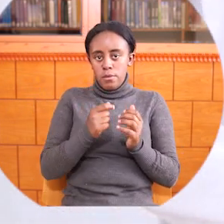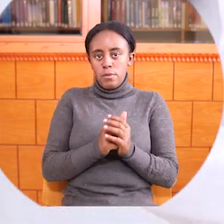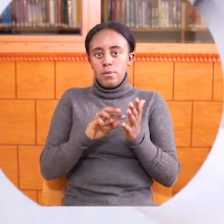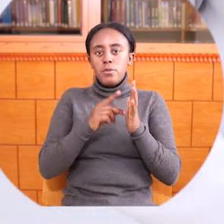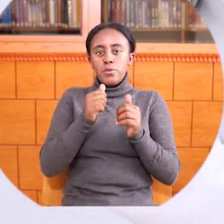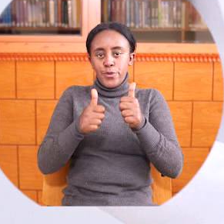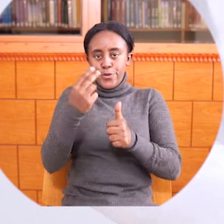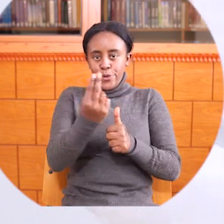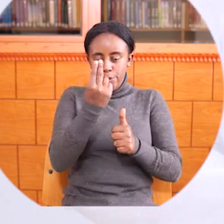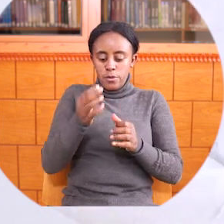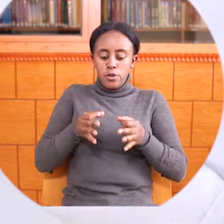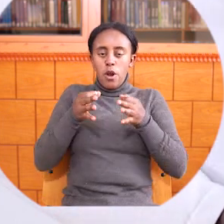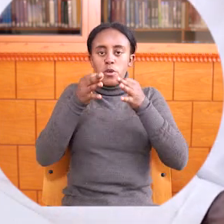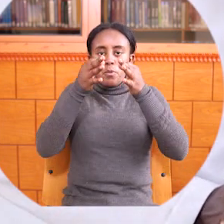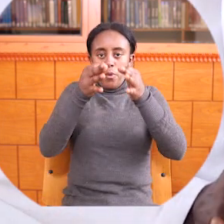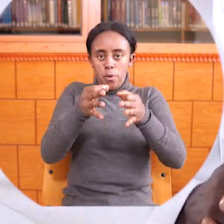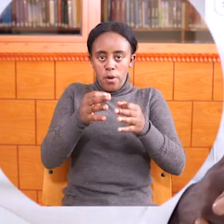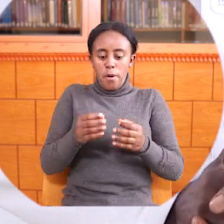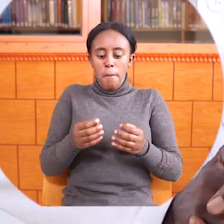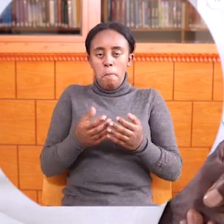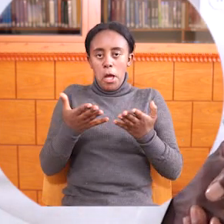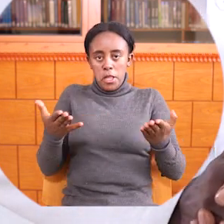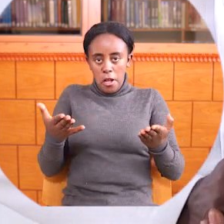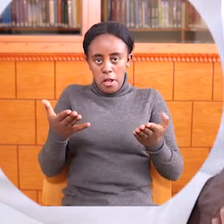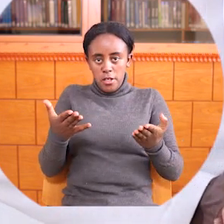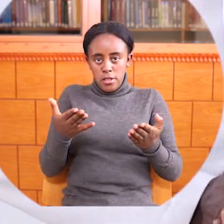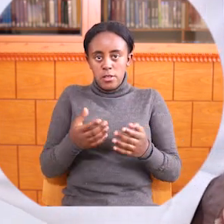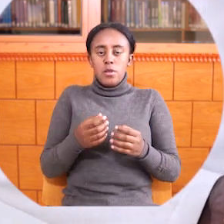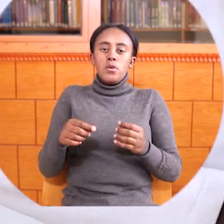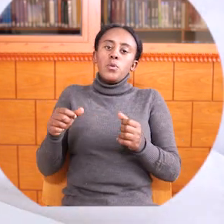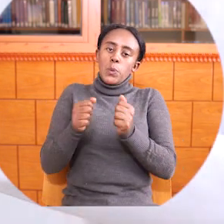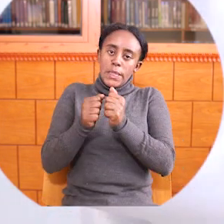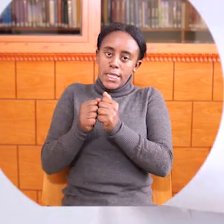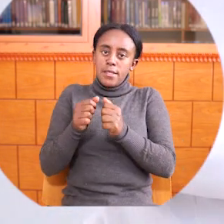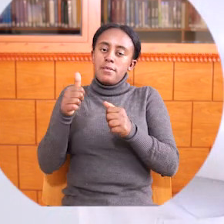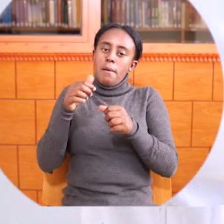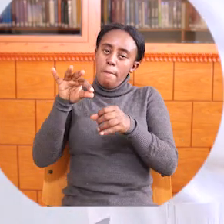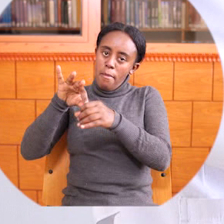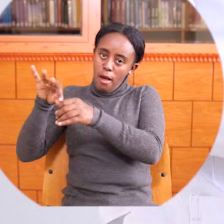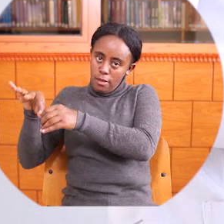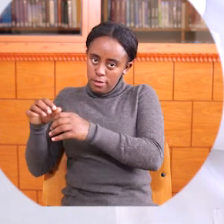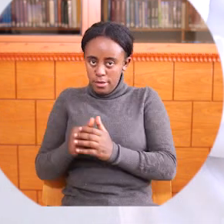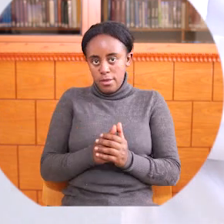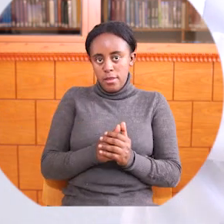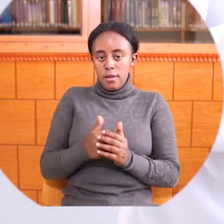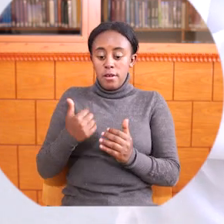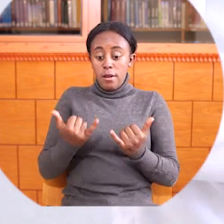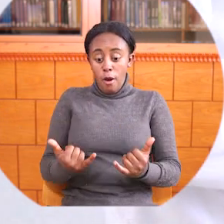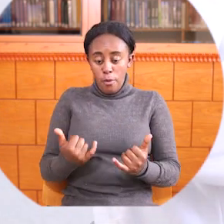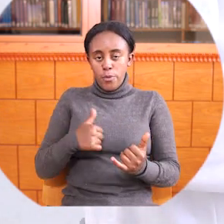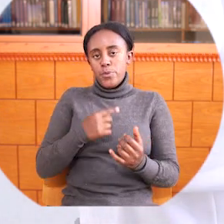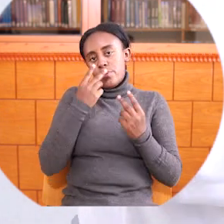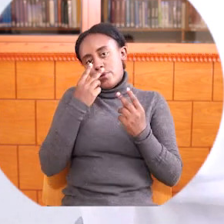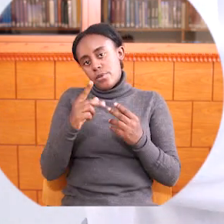which is used for transporting materials within a plant. Now we see about